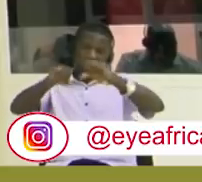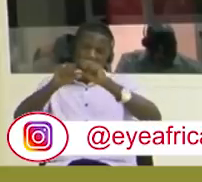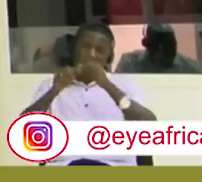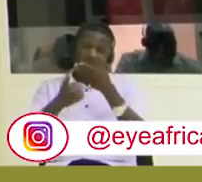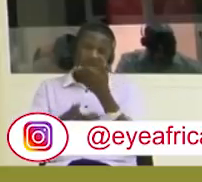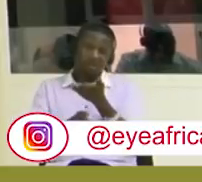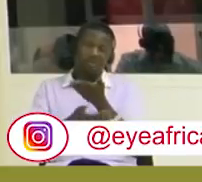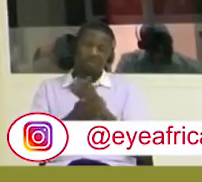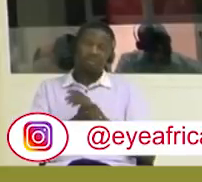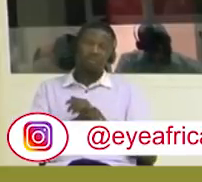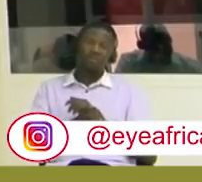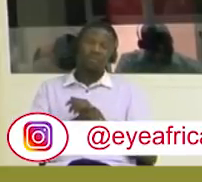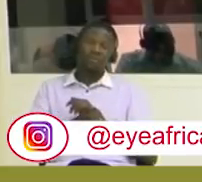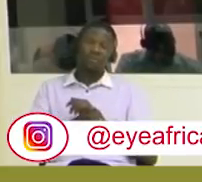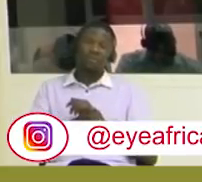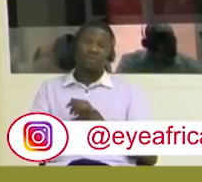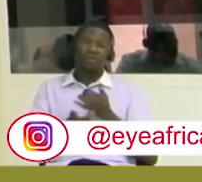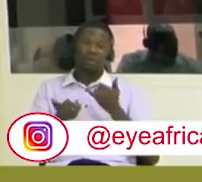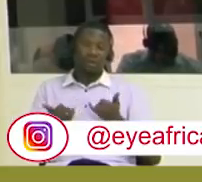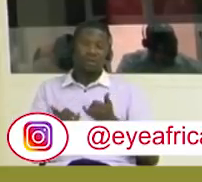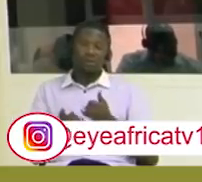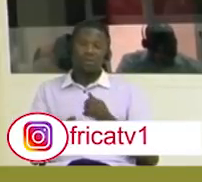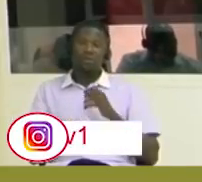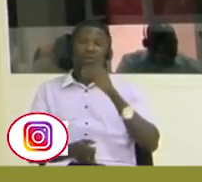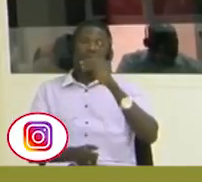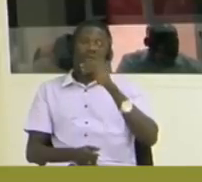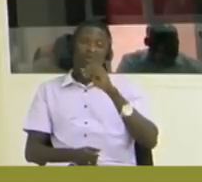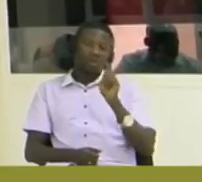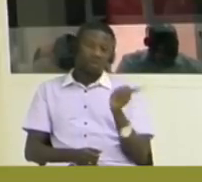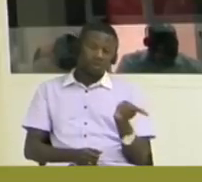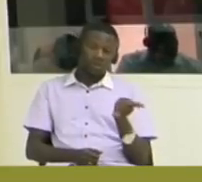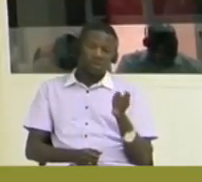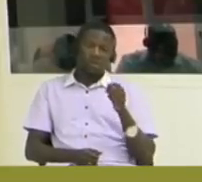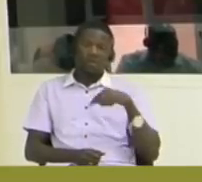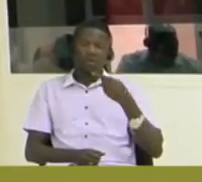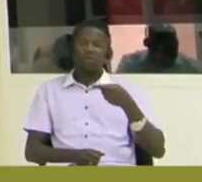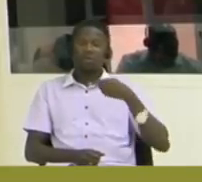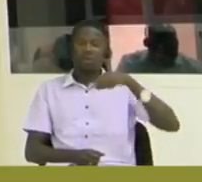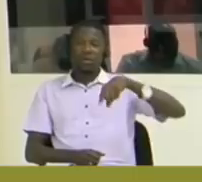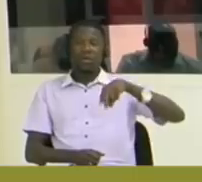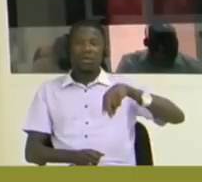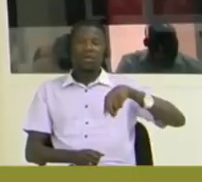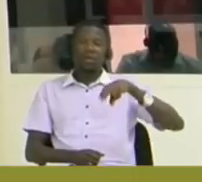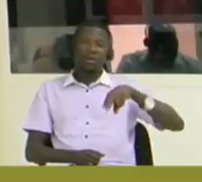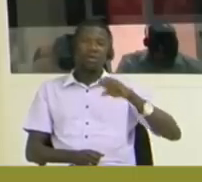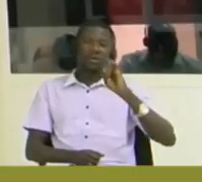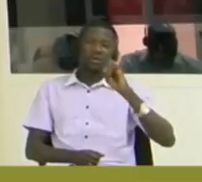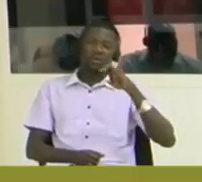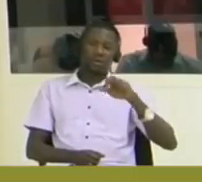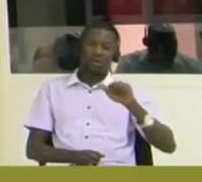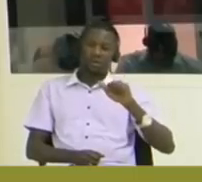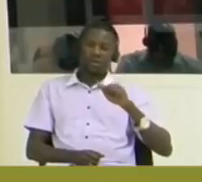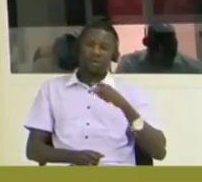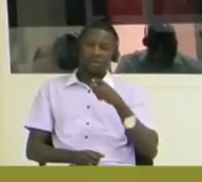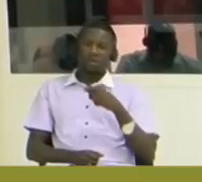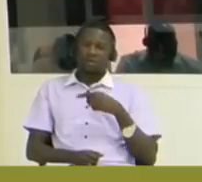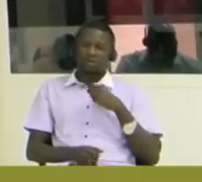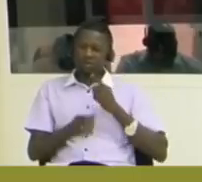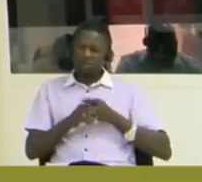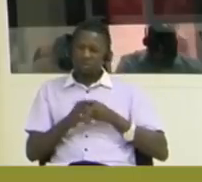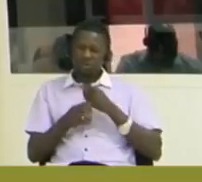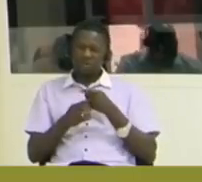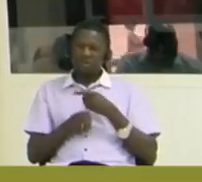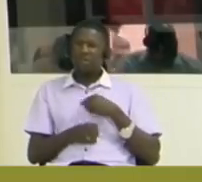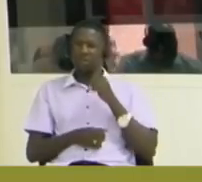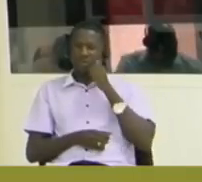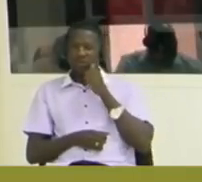Now, DG NIA had told, his first quick reaction was, sir, you need to use diplomatic